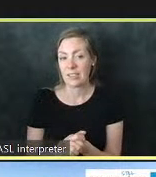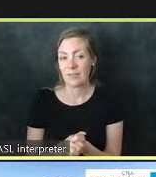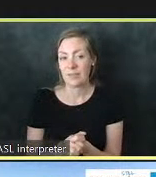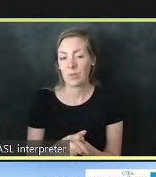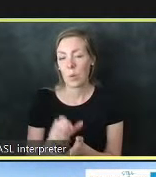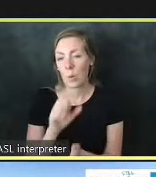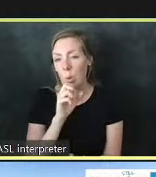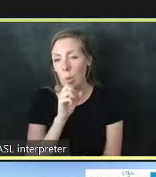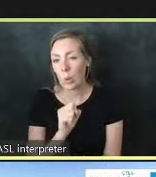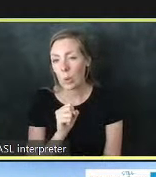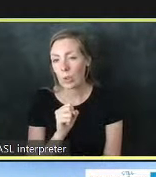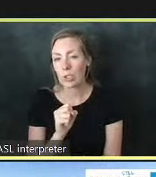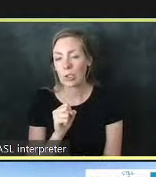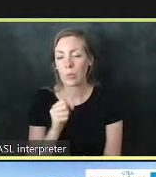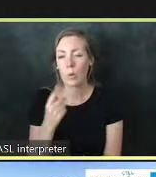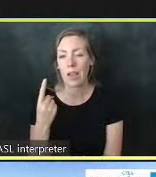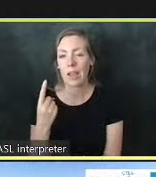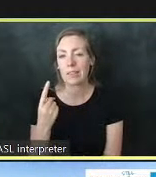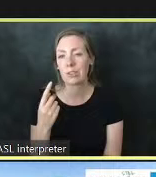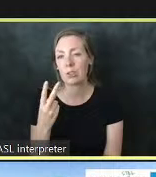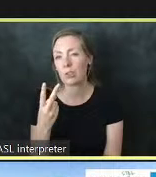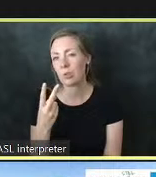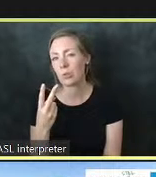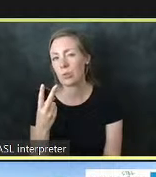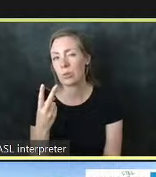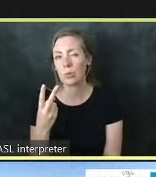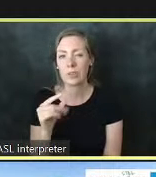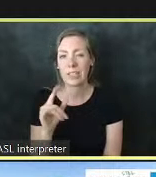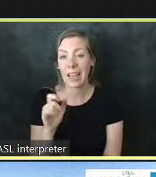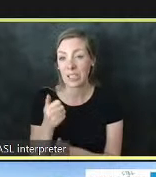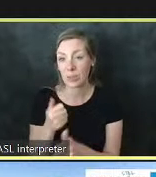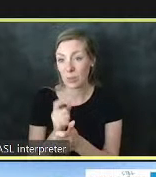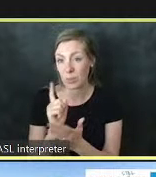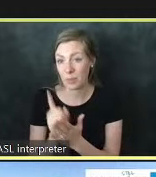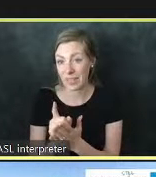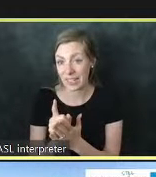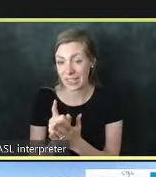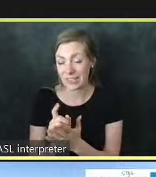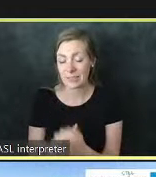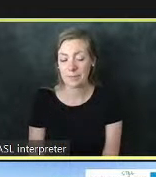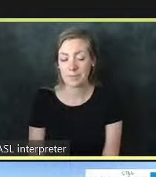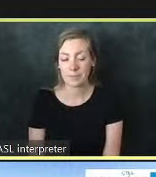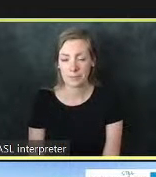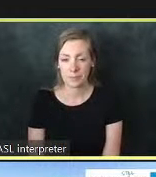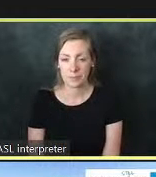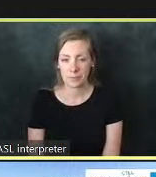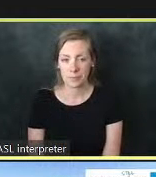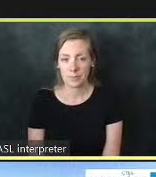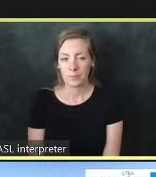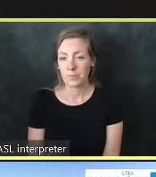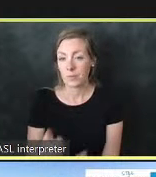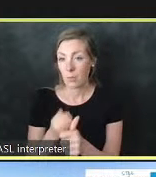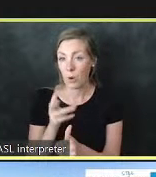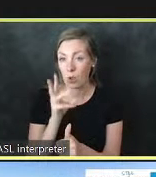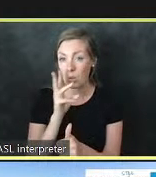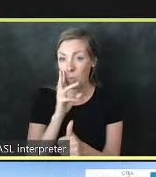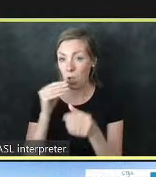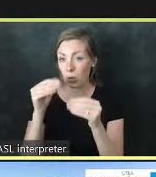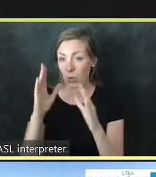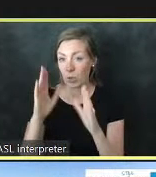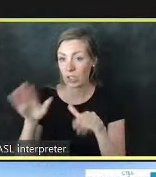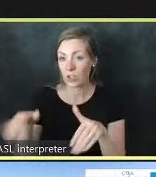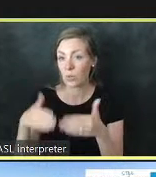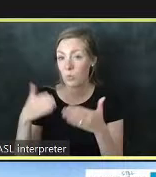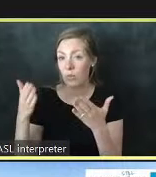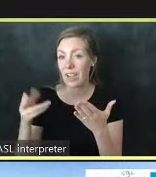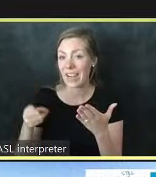2 to 1.5 4 gallons galones per minute, por minuto, and cuando los high nuevos efficiency usan aerators use hasta 1 3 a gallon 4 per minute. galones por minuto. Most water retailers Pero la provide mayoría de los